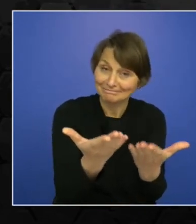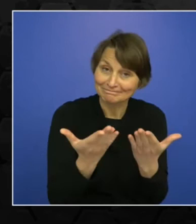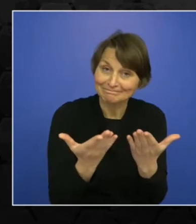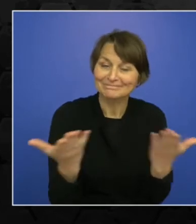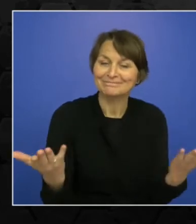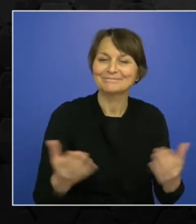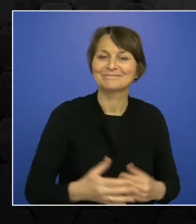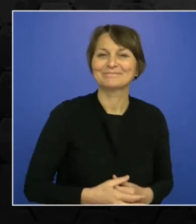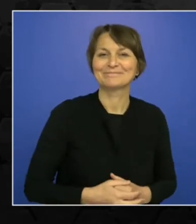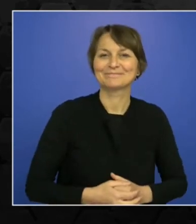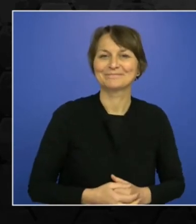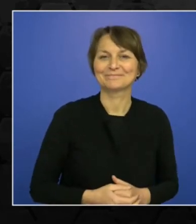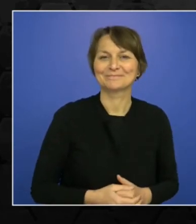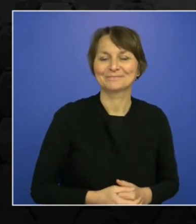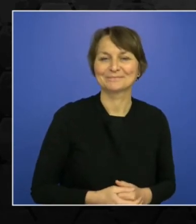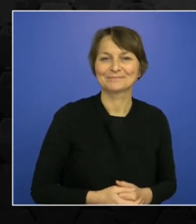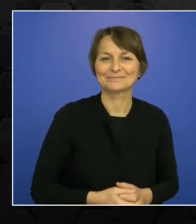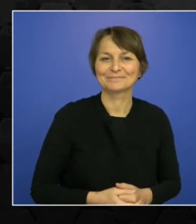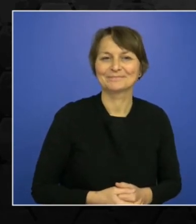Alam. Okay.